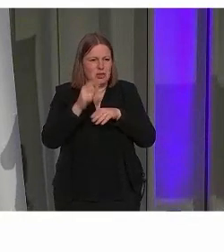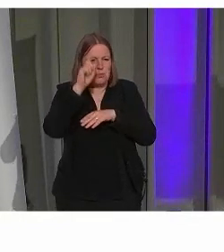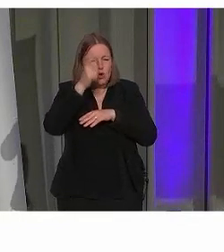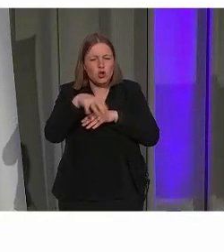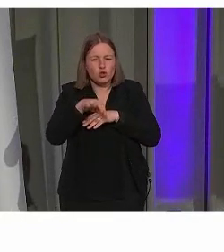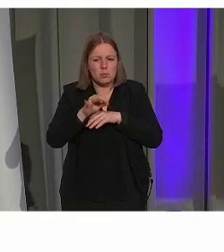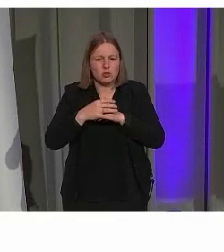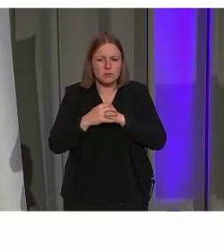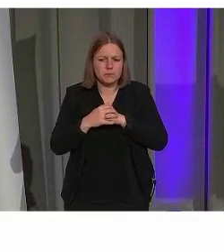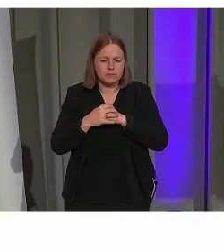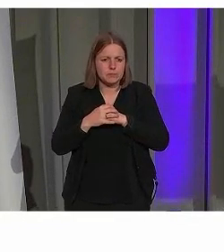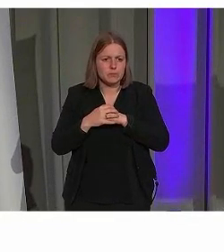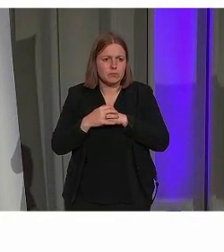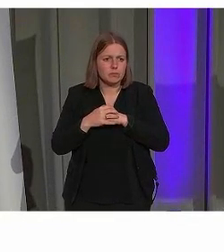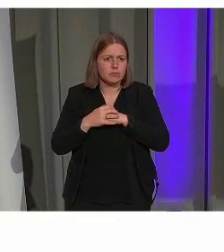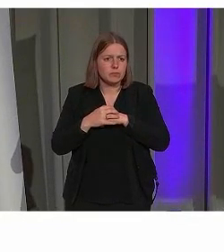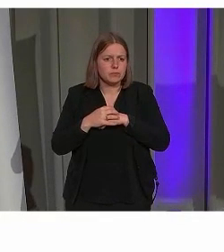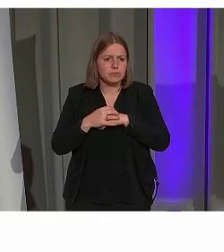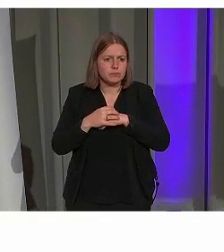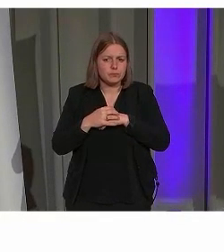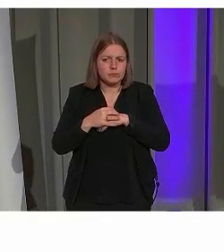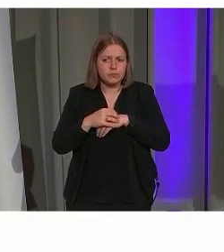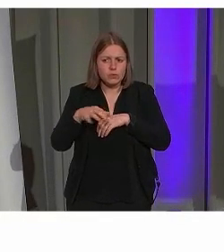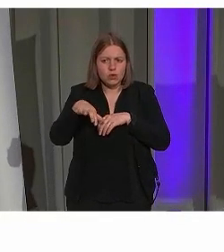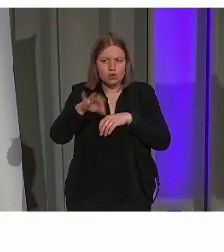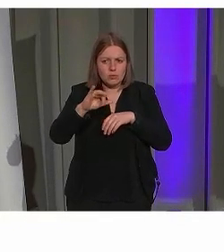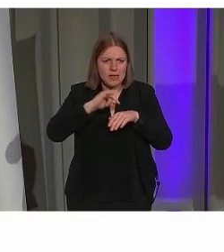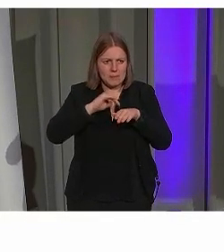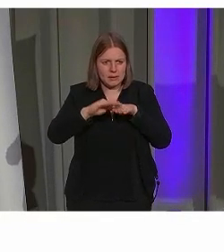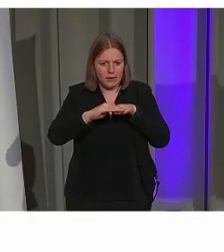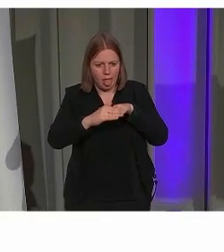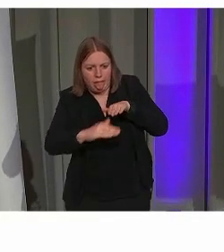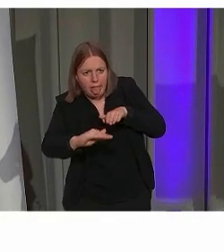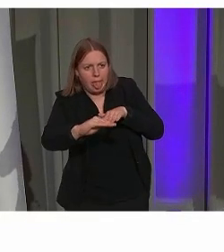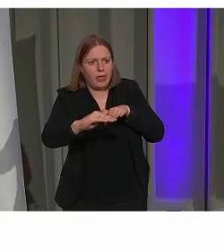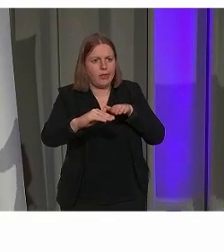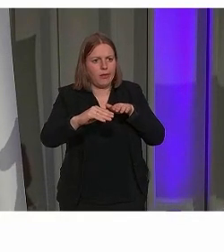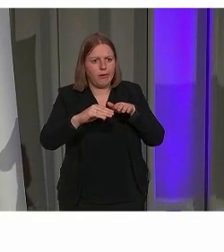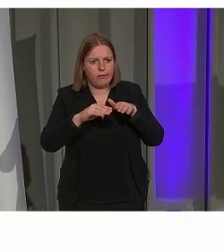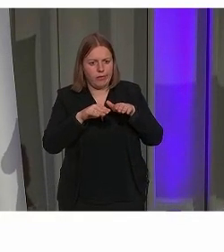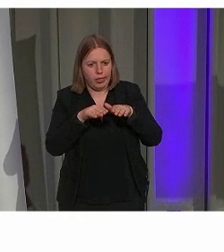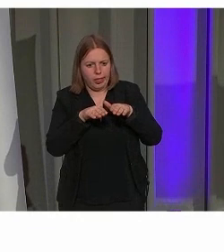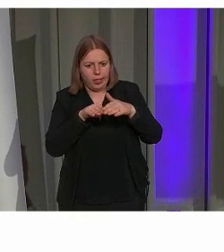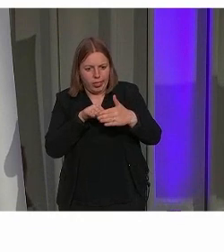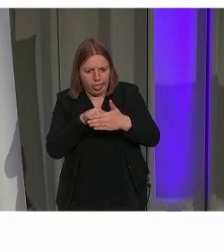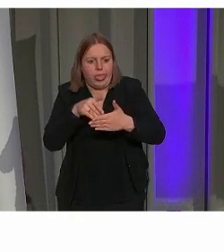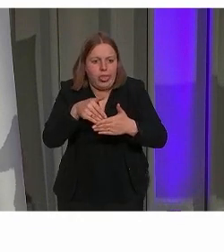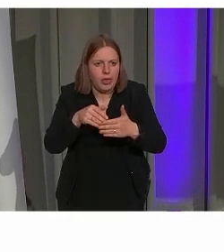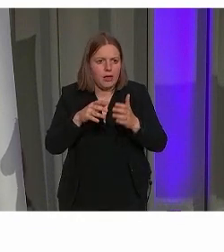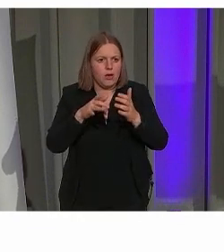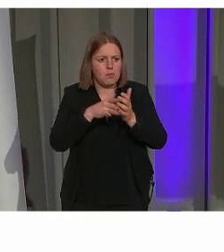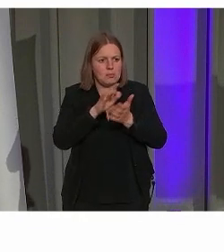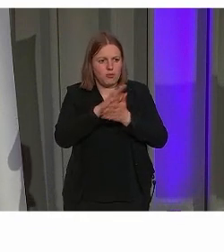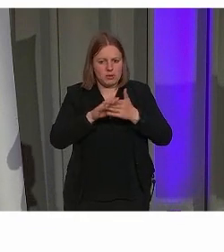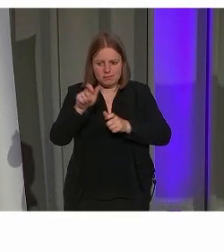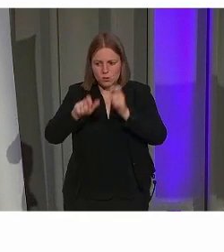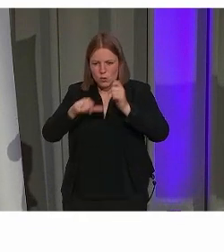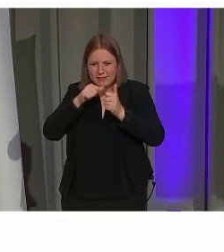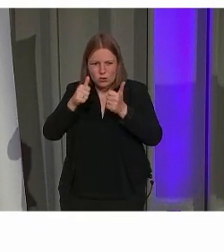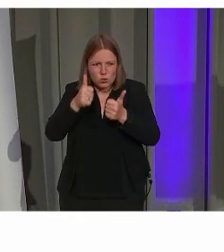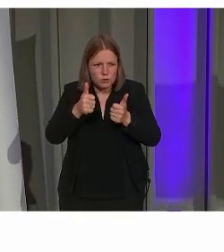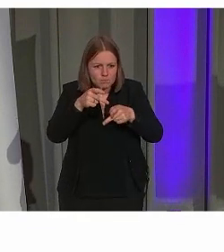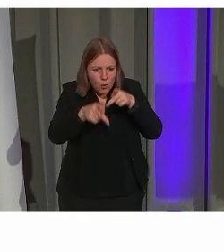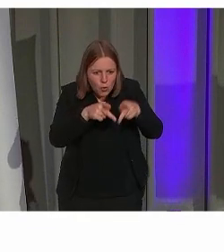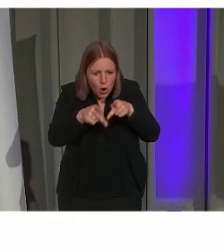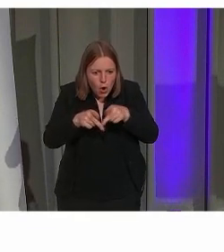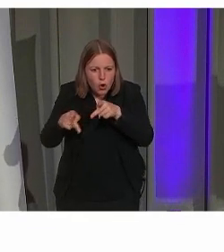and sometimes there are discontinuities due to a lack of maintenance. It's very